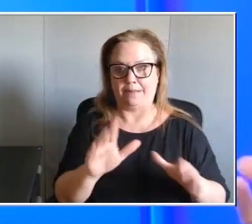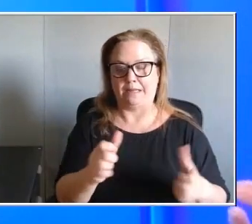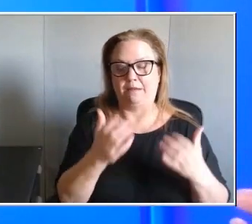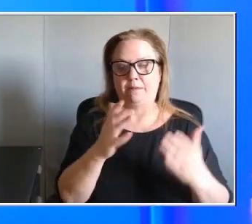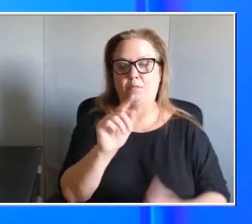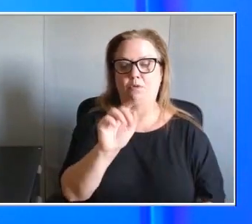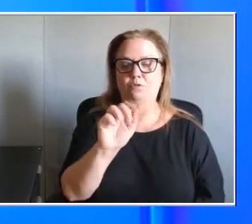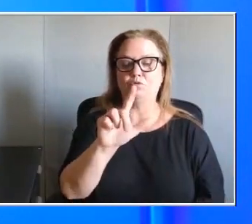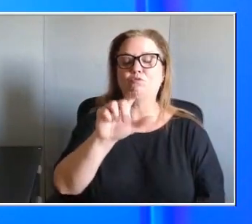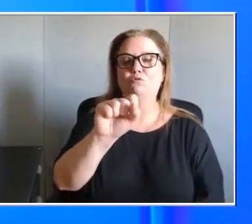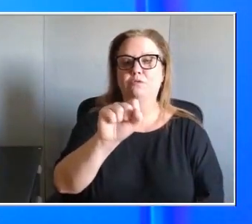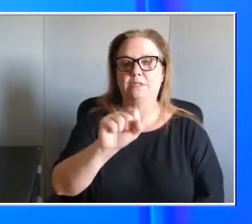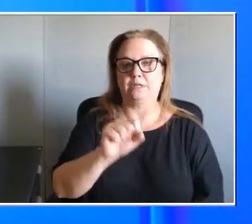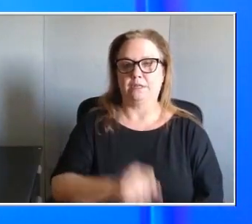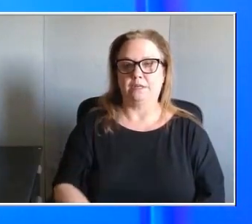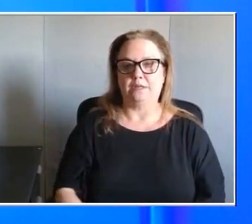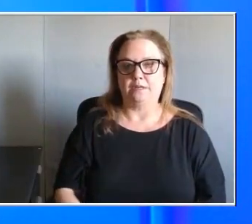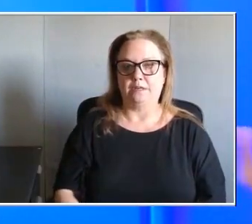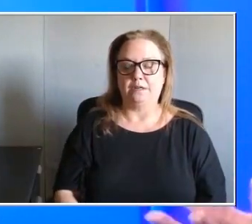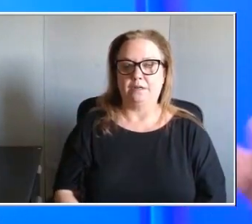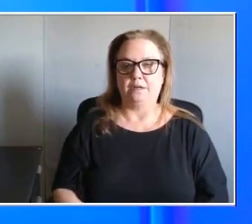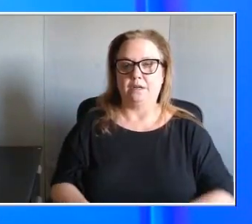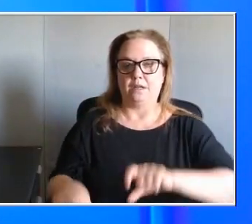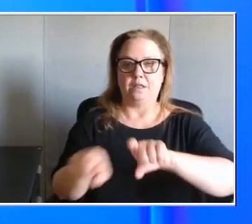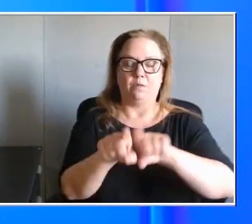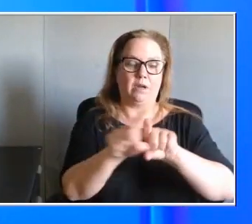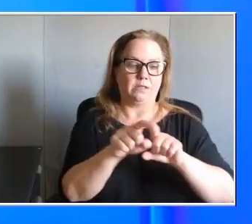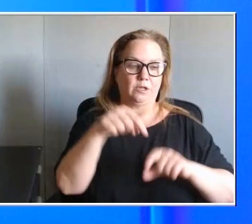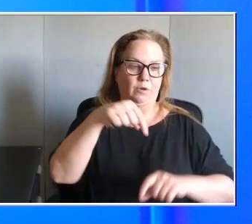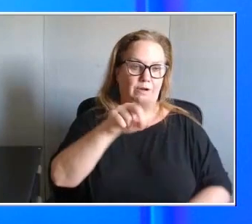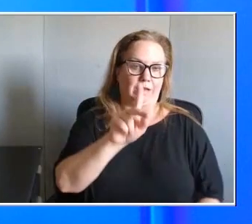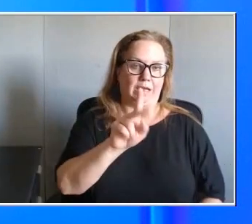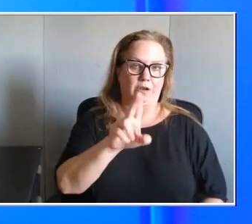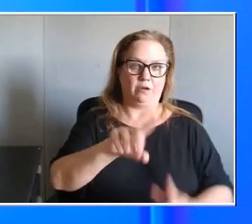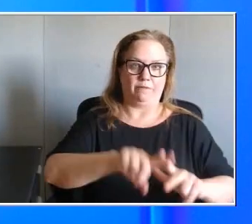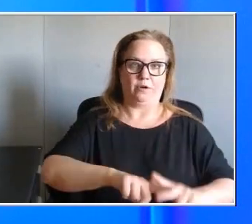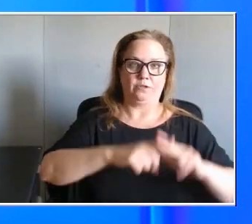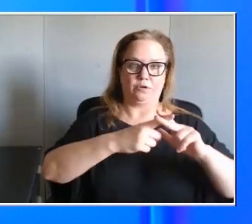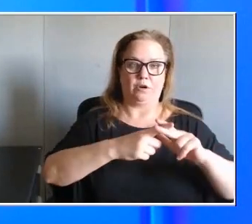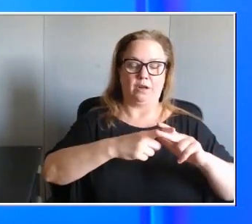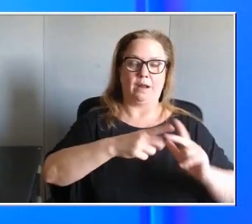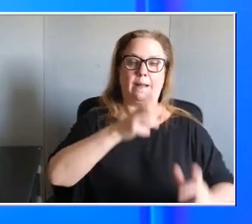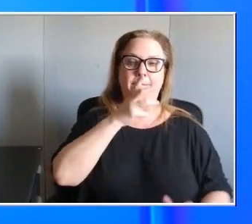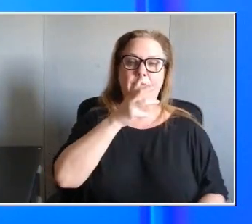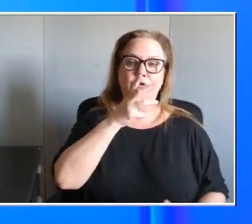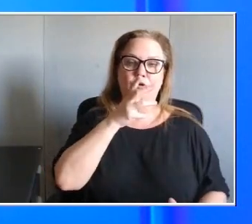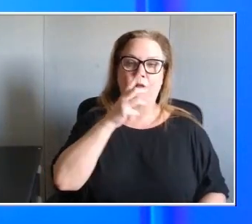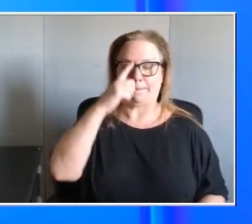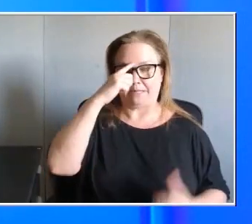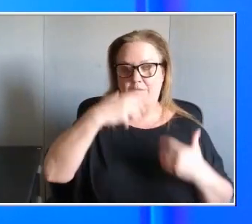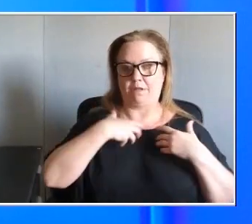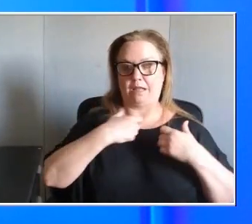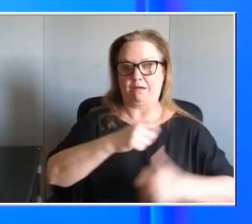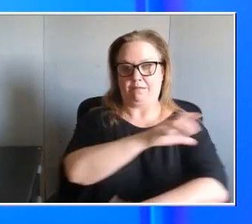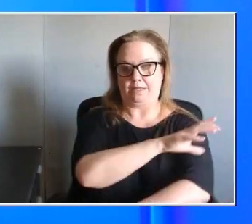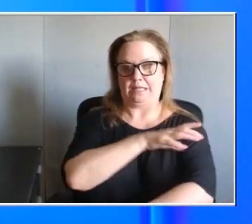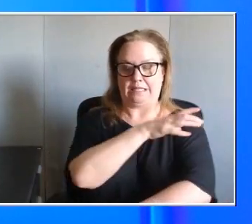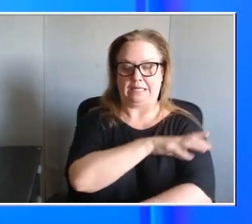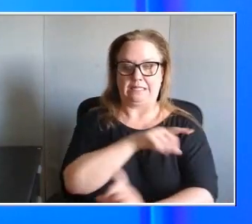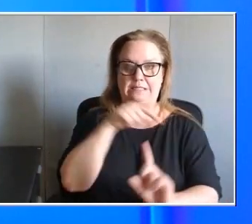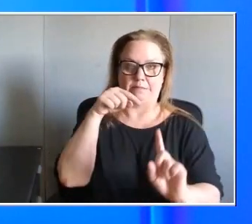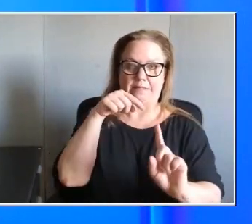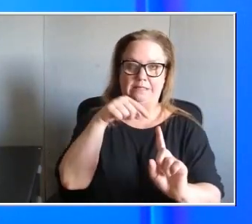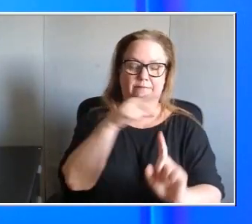tools, etc. And then we also here at KU have started a maternal mental health clinic, specifically to